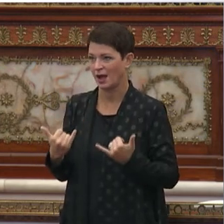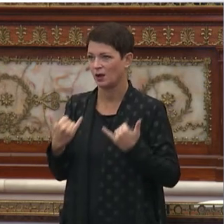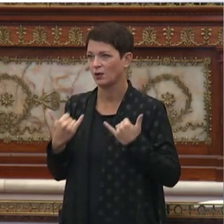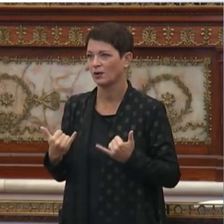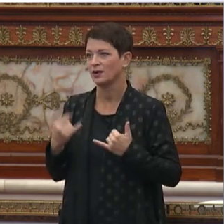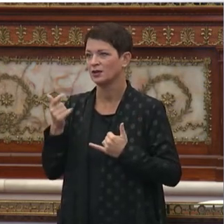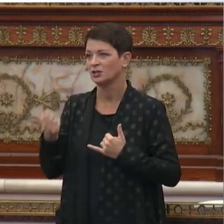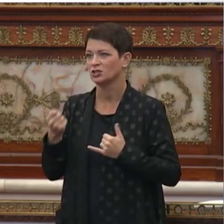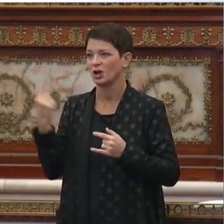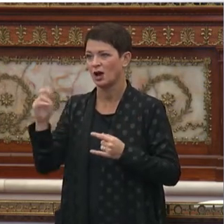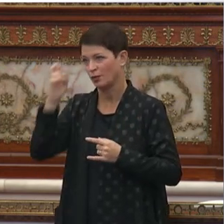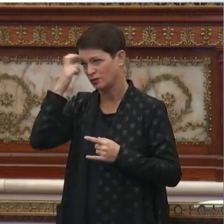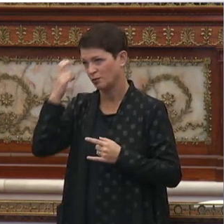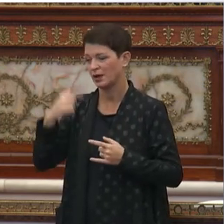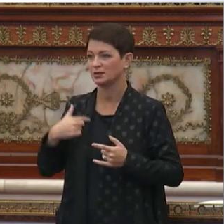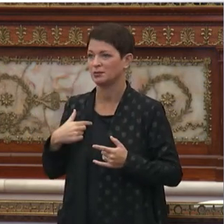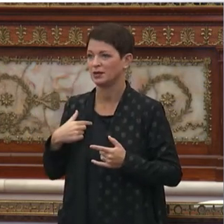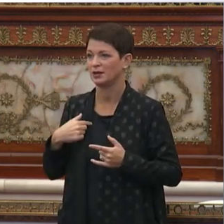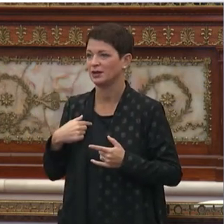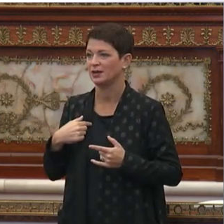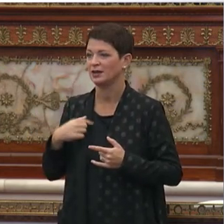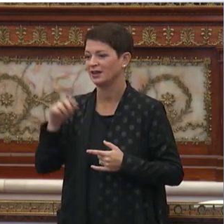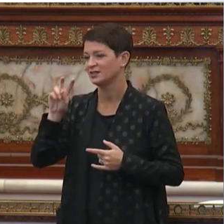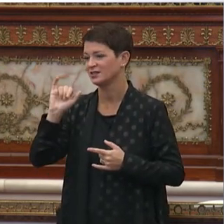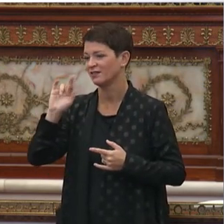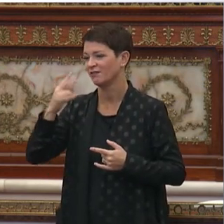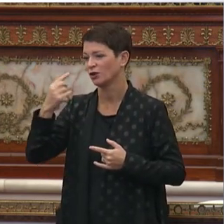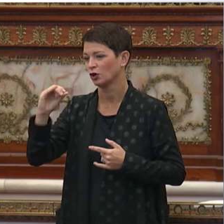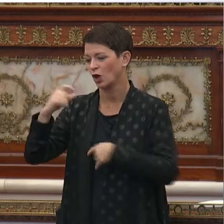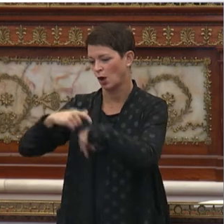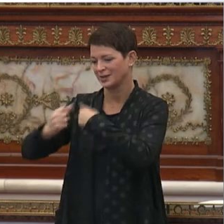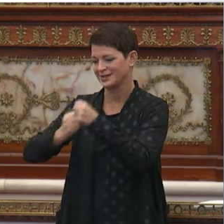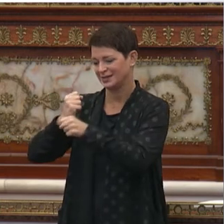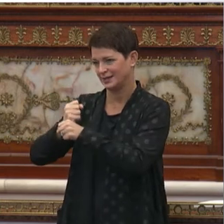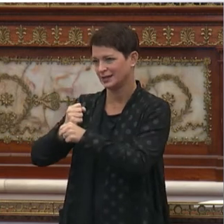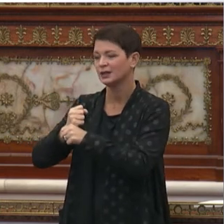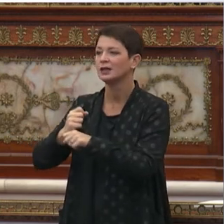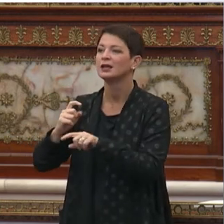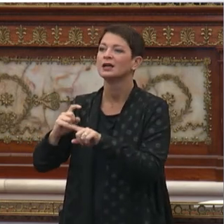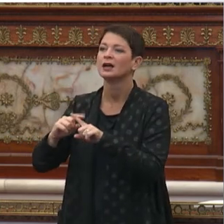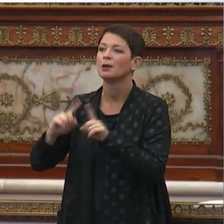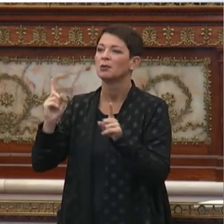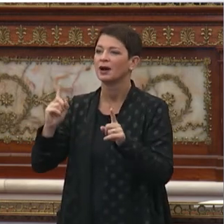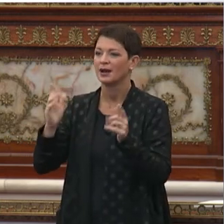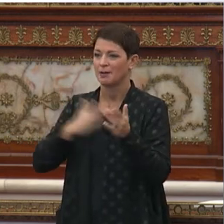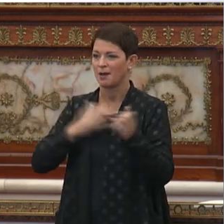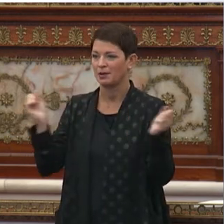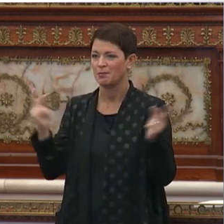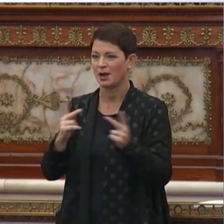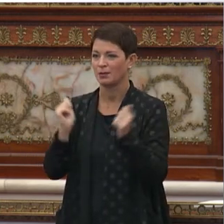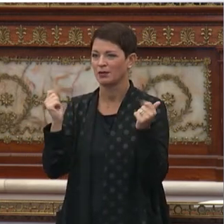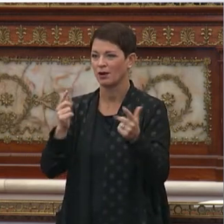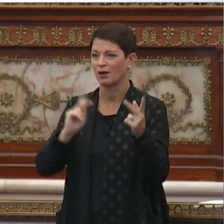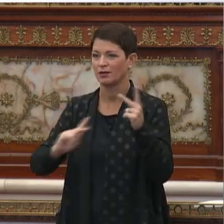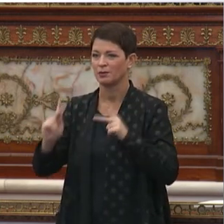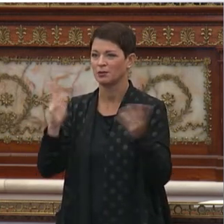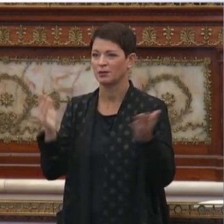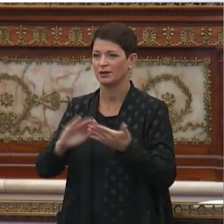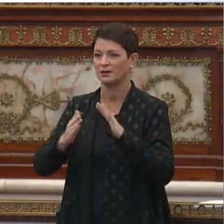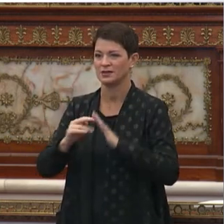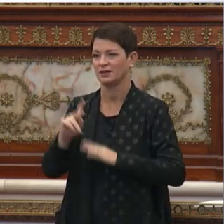she always reminds me it's Virgo season. It's good to be back with all other citizens in the city of